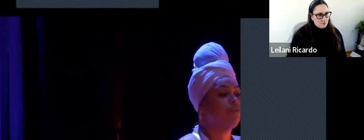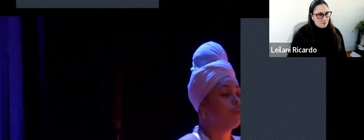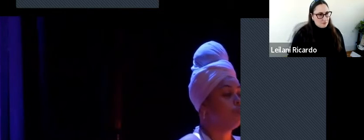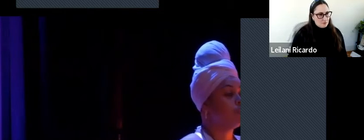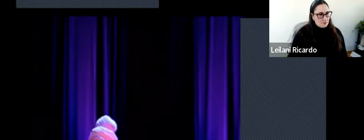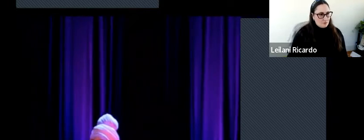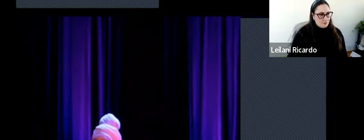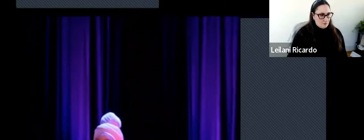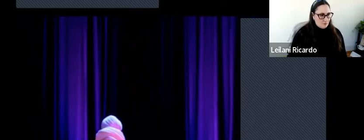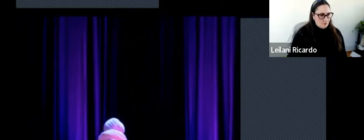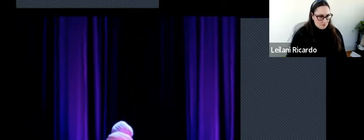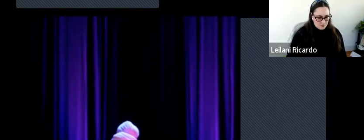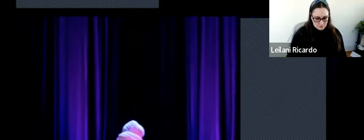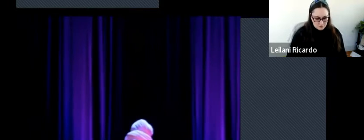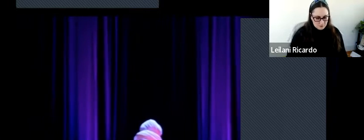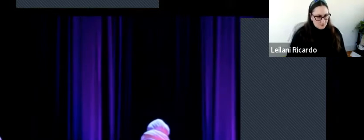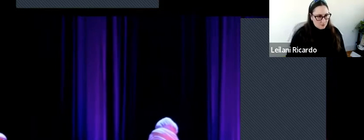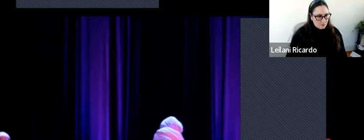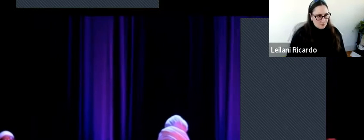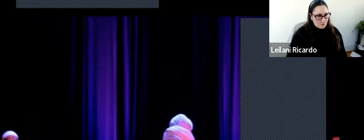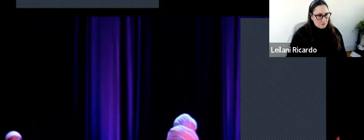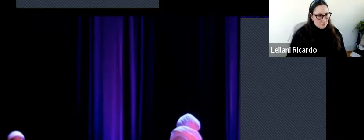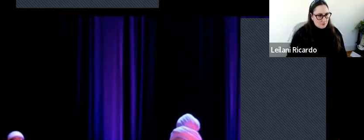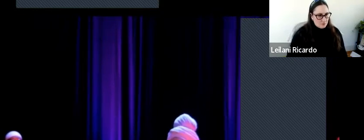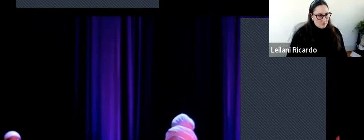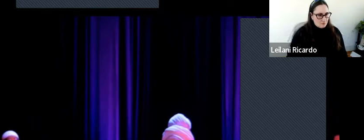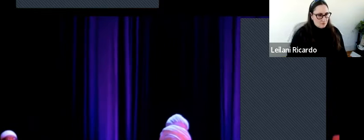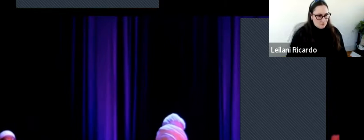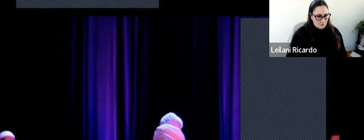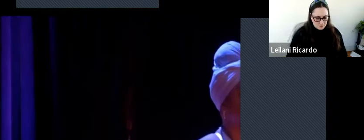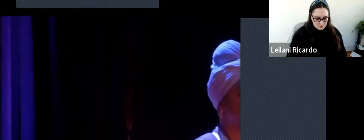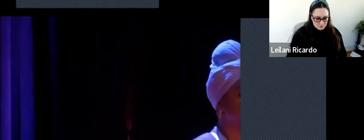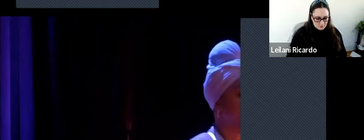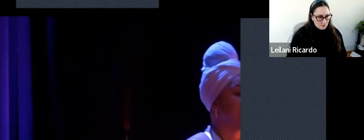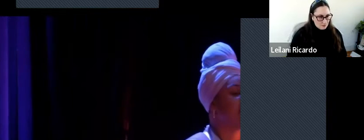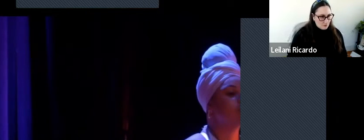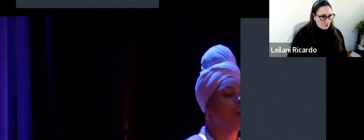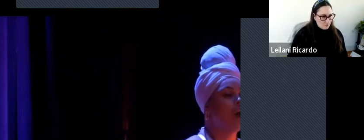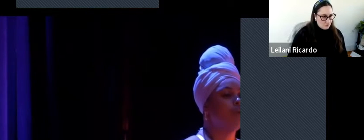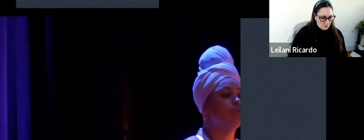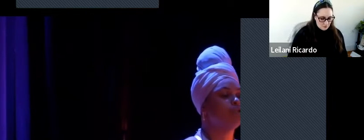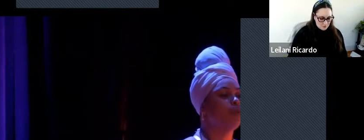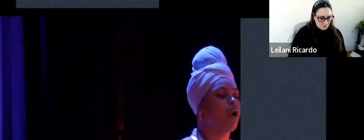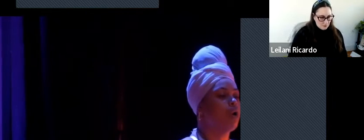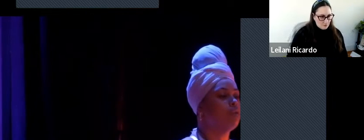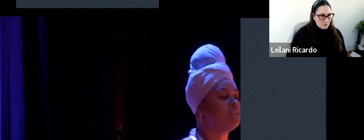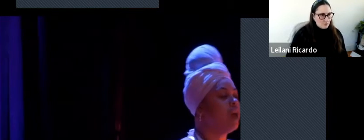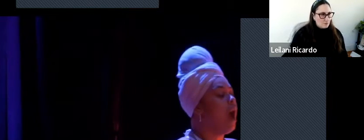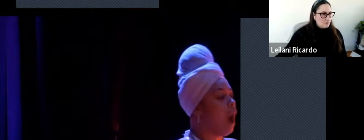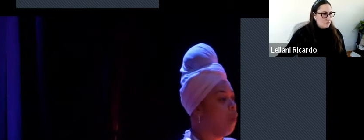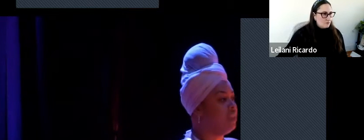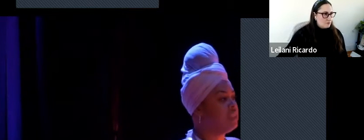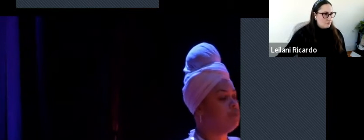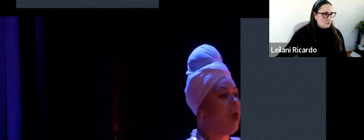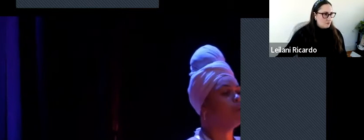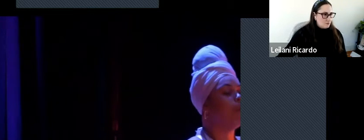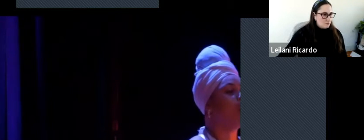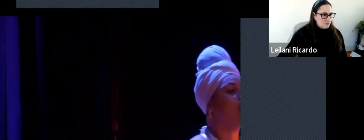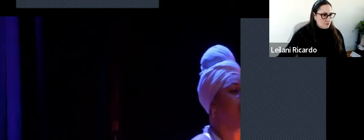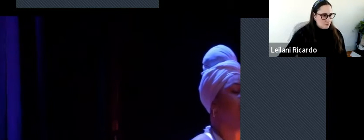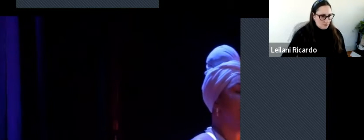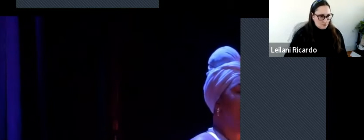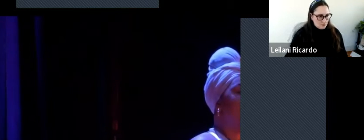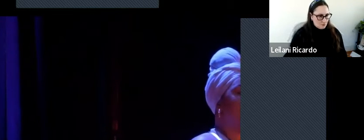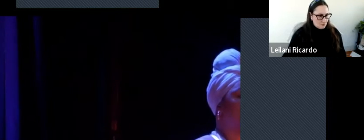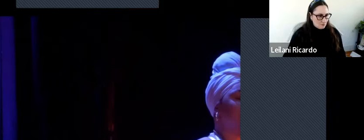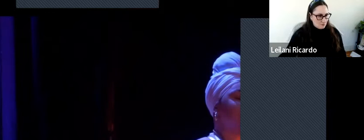towards safer roots, fertile soil and songs of truth. Surrender, like spells to words. I once spelled a